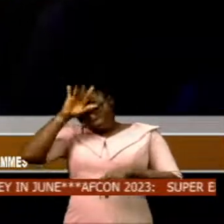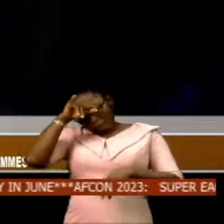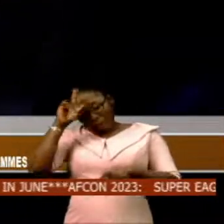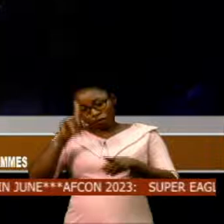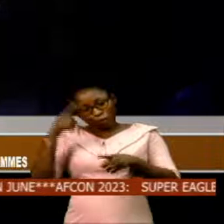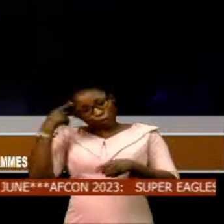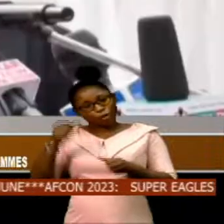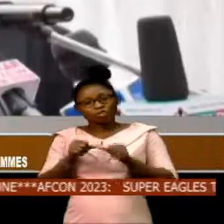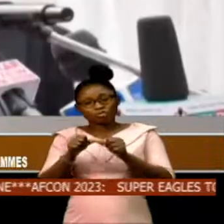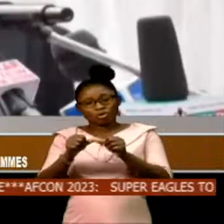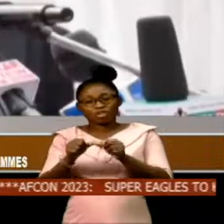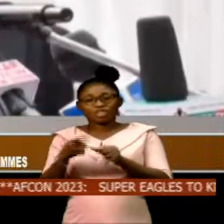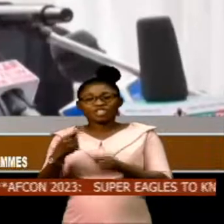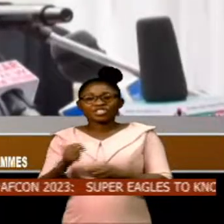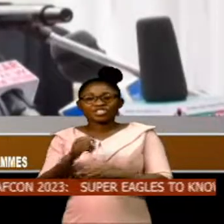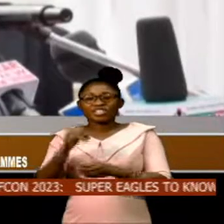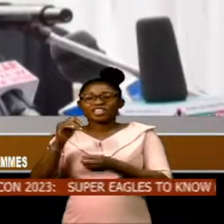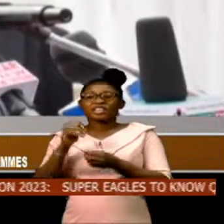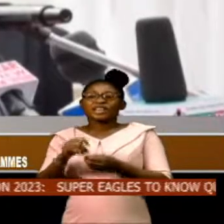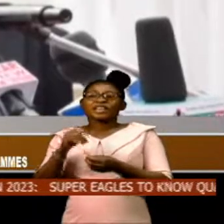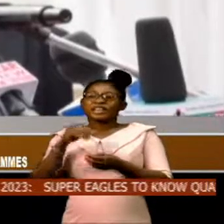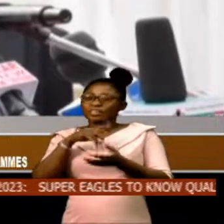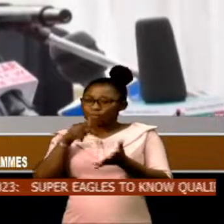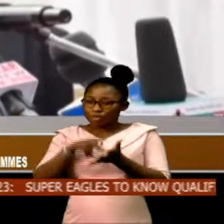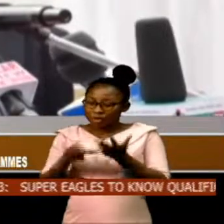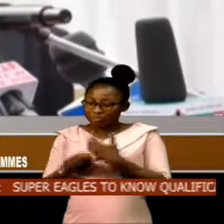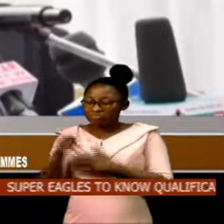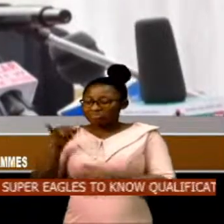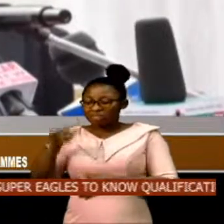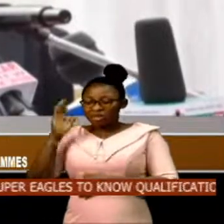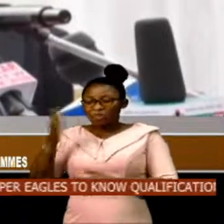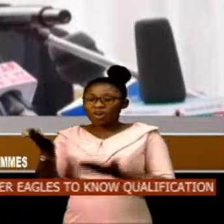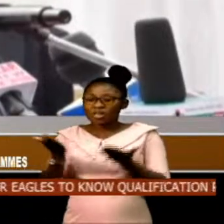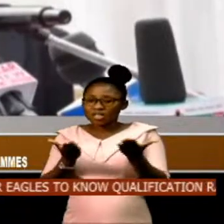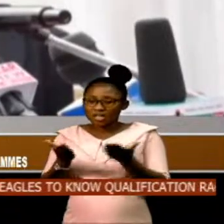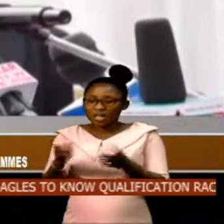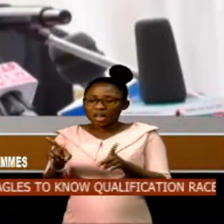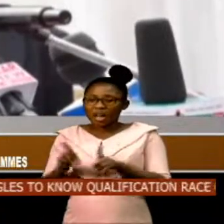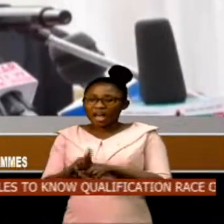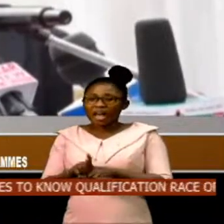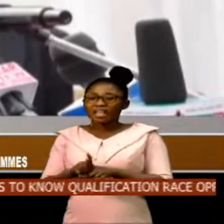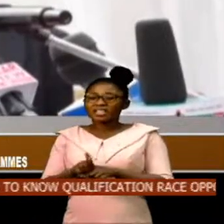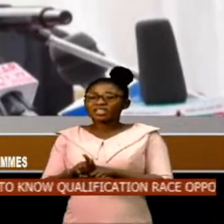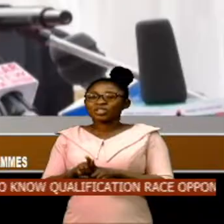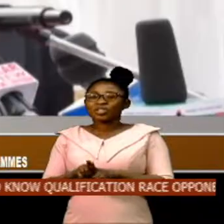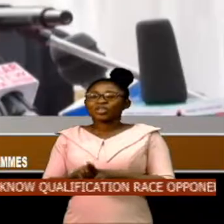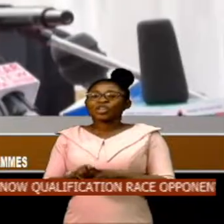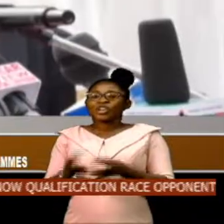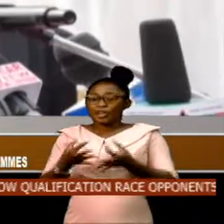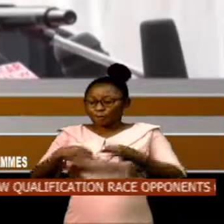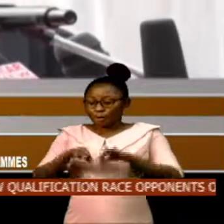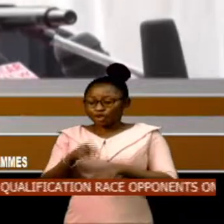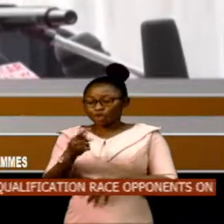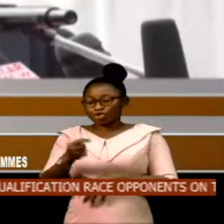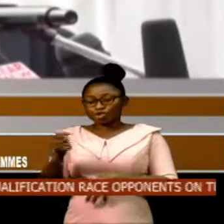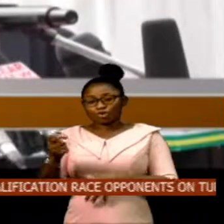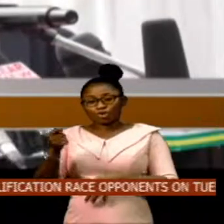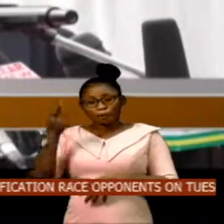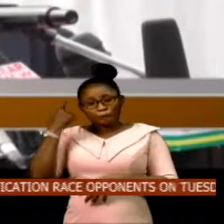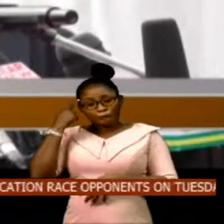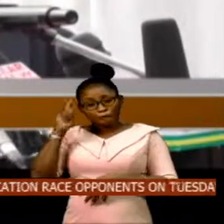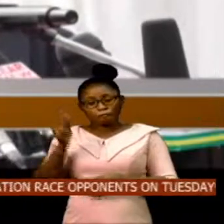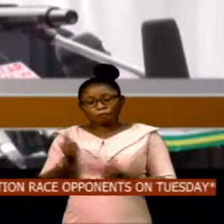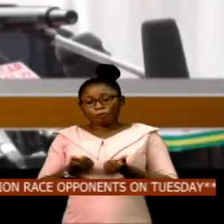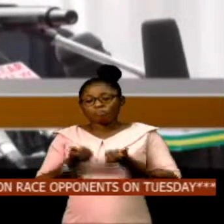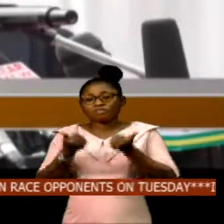the capacity of the scheme. They will serve as veritable tools